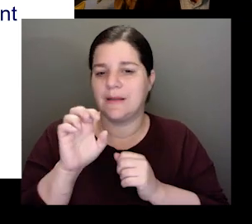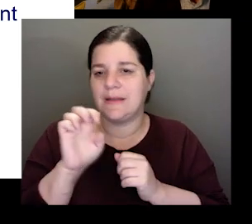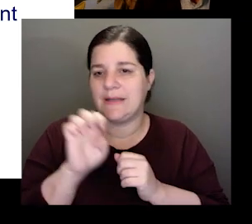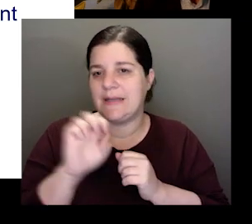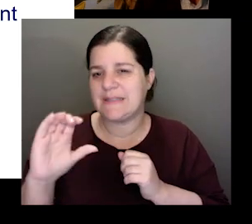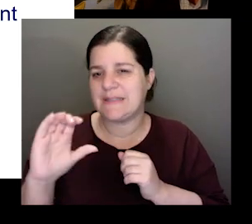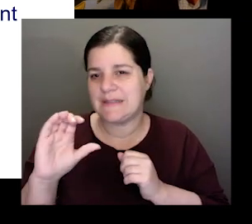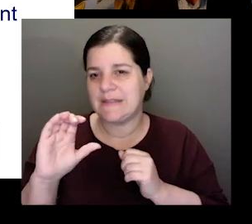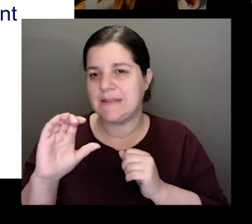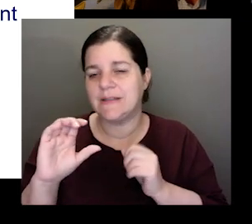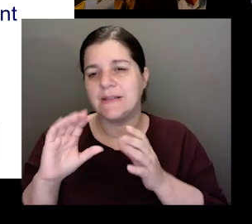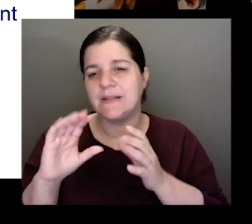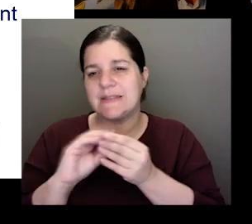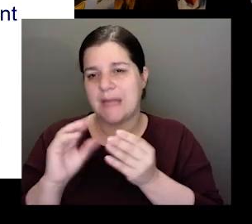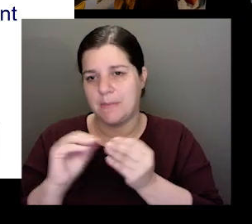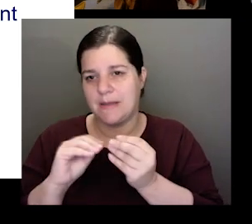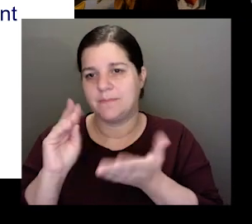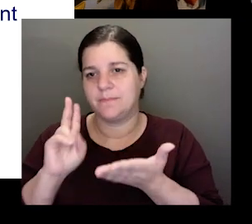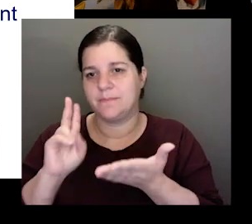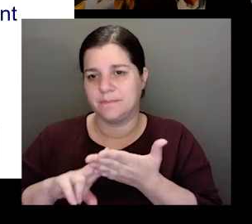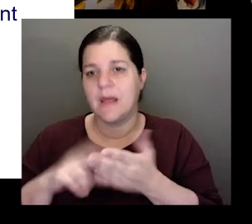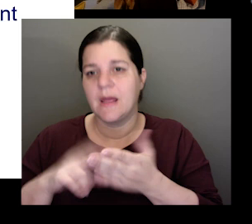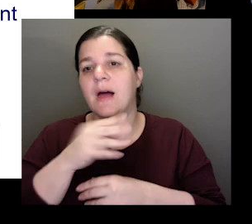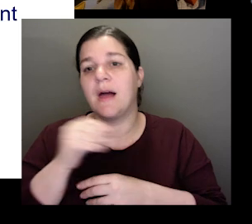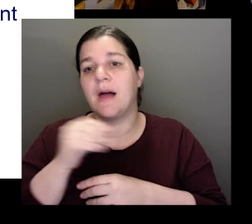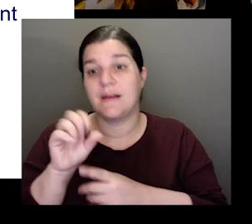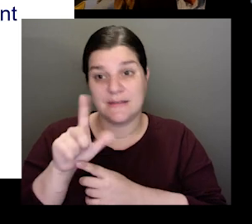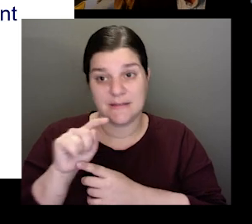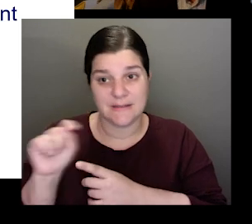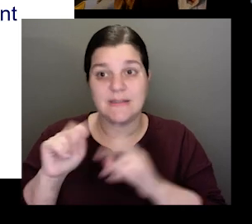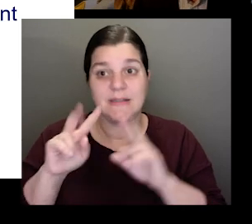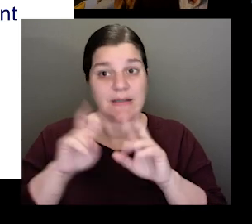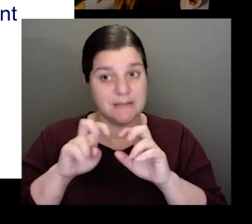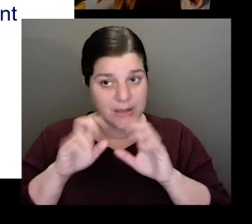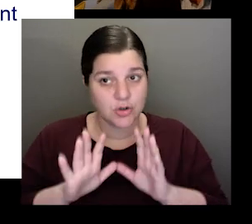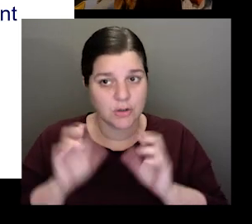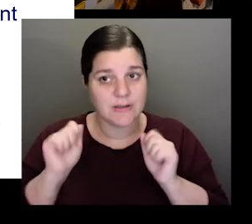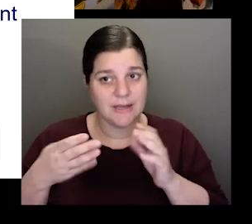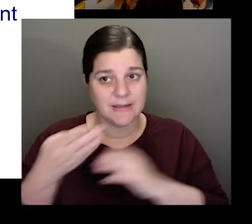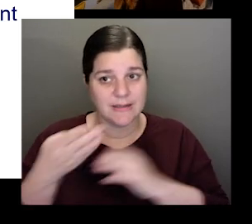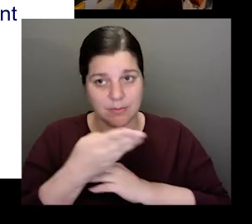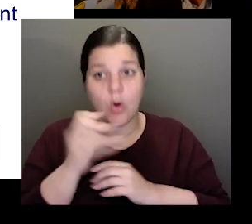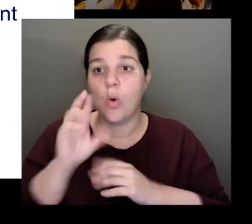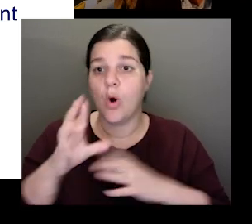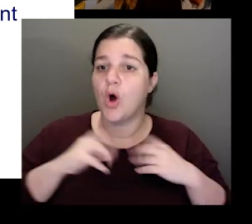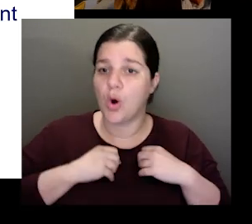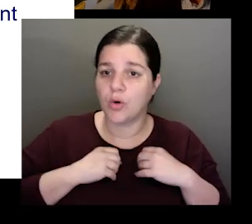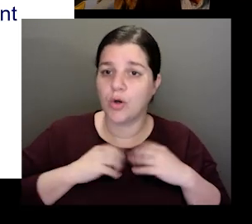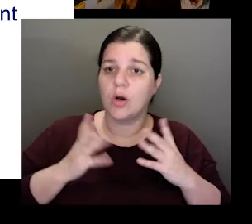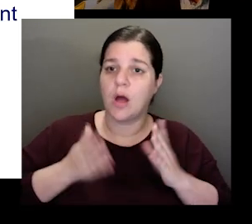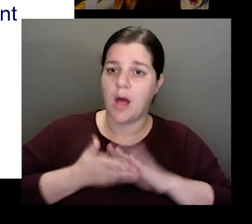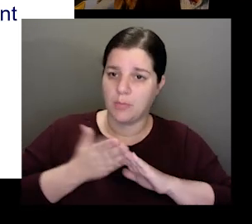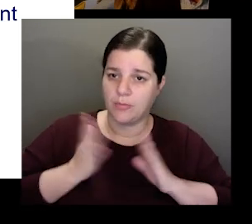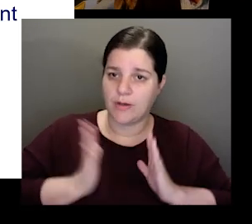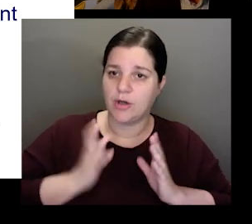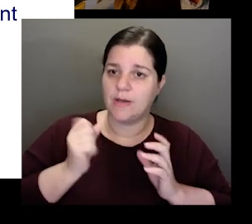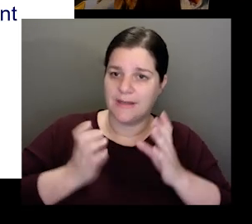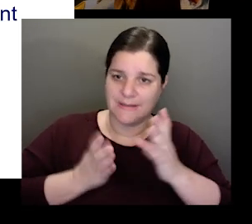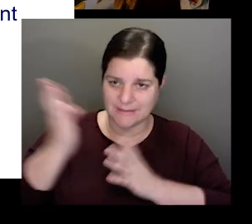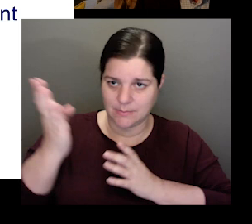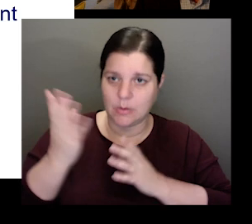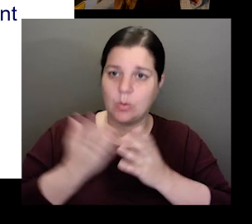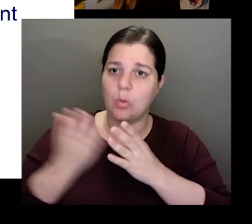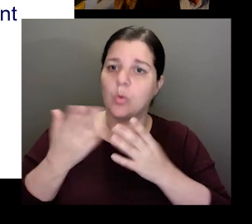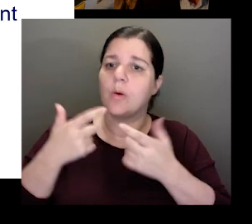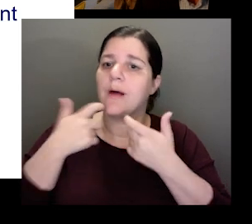as a sponsor, meaning the SLTT assessor can submit it, or the owner operator can submit the SAFE via electronic submissions